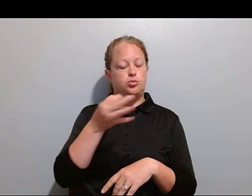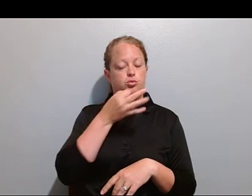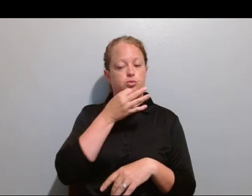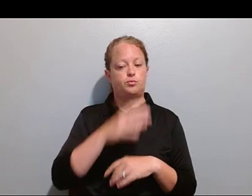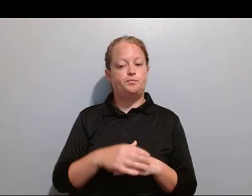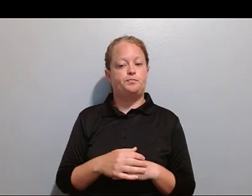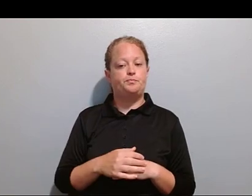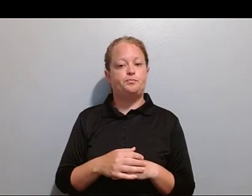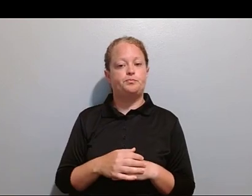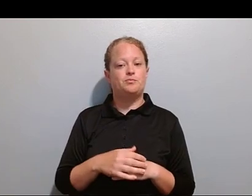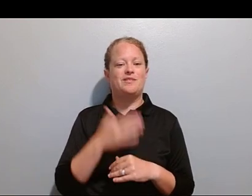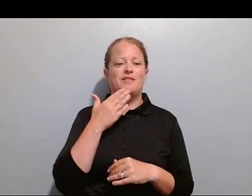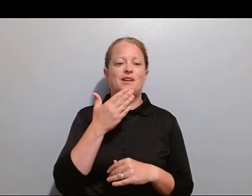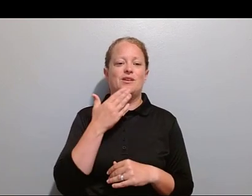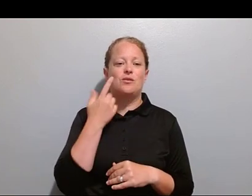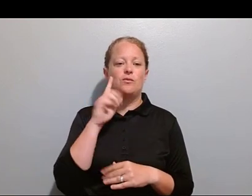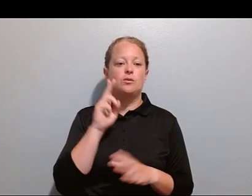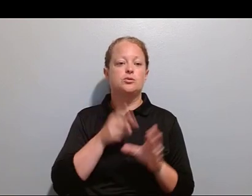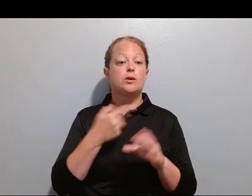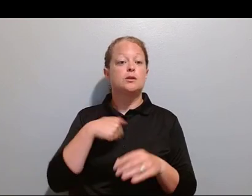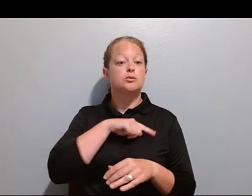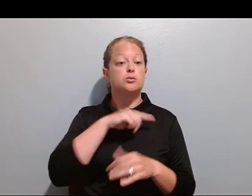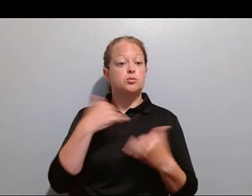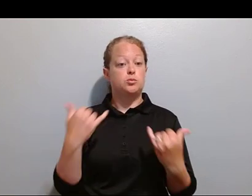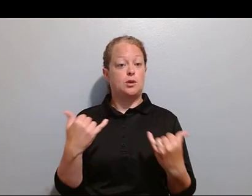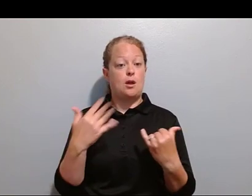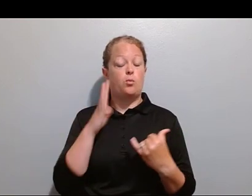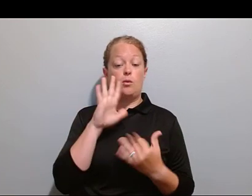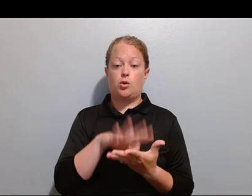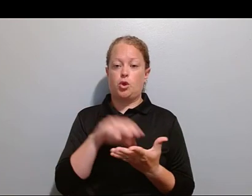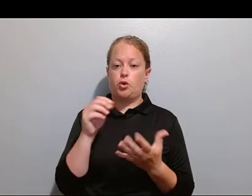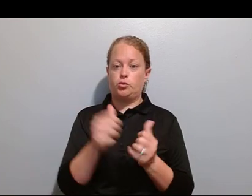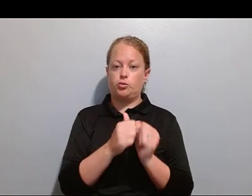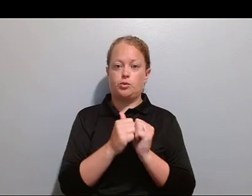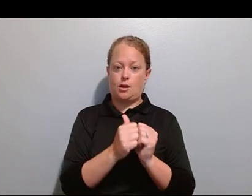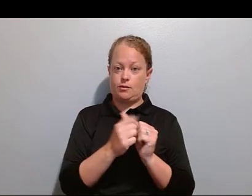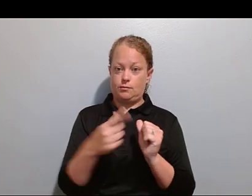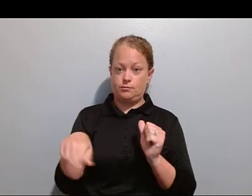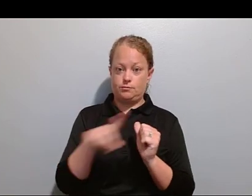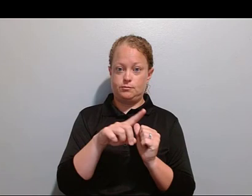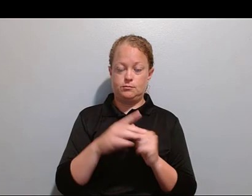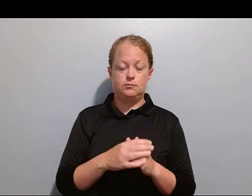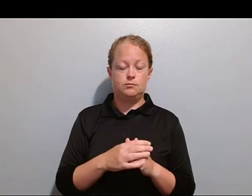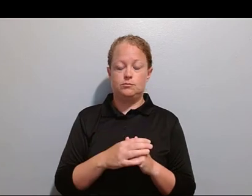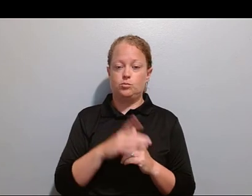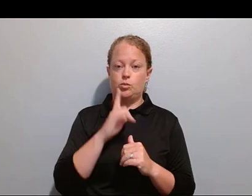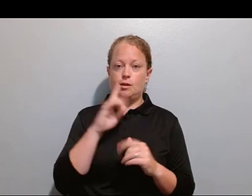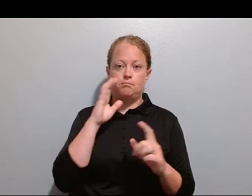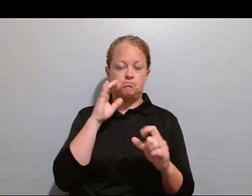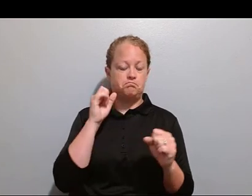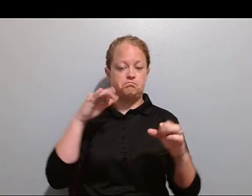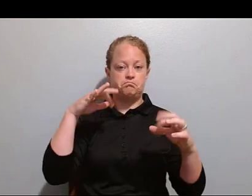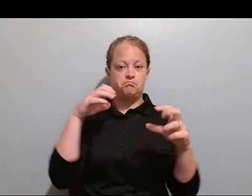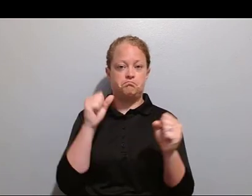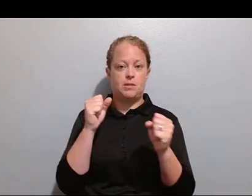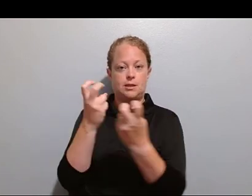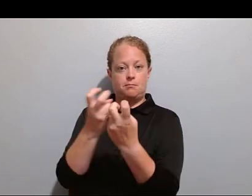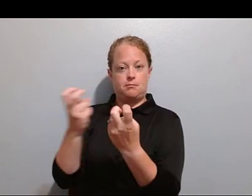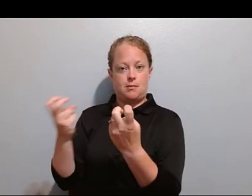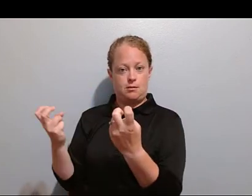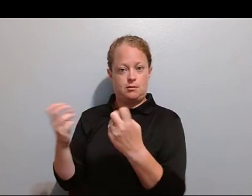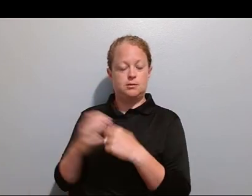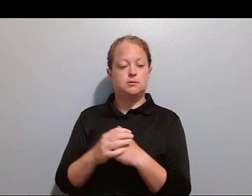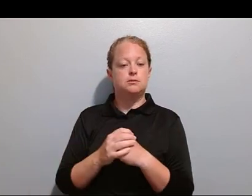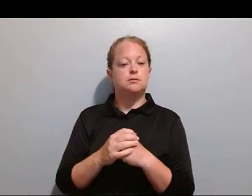to join us today. We will all learn together with an exceptional panel of panelists,